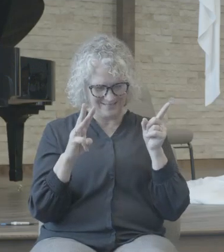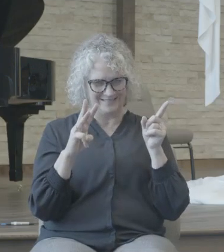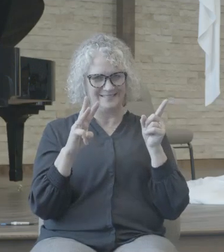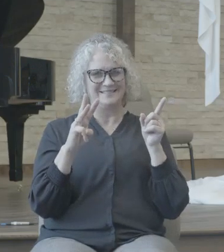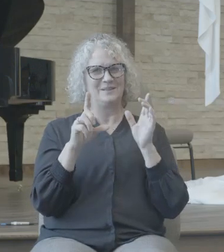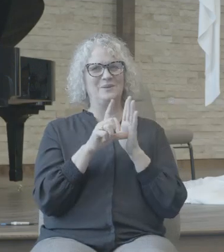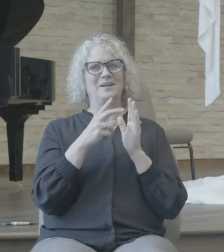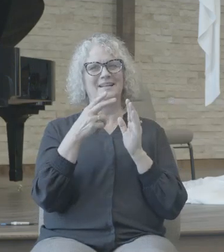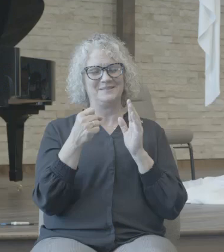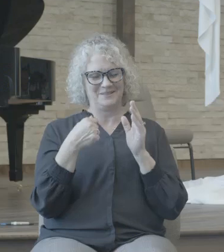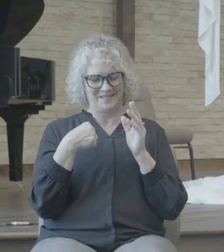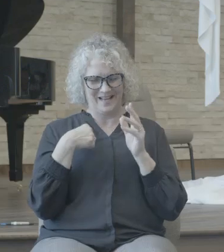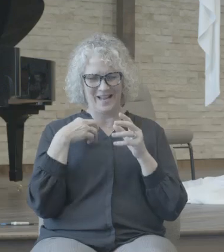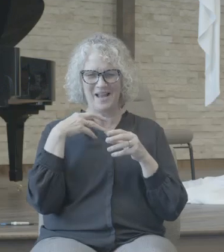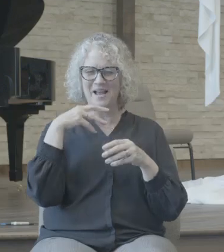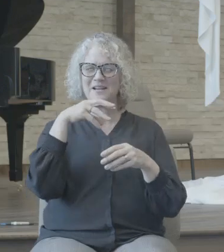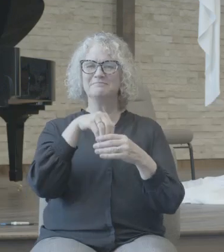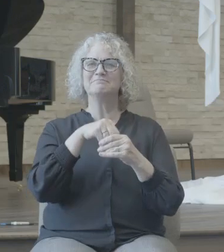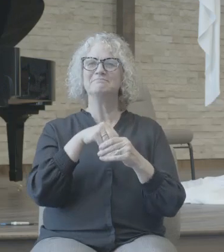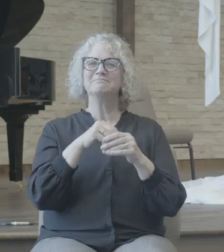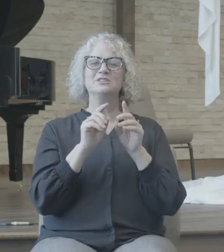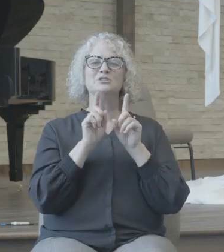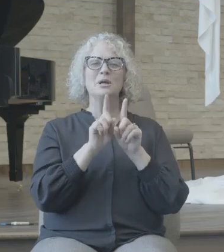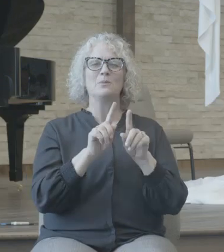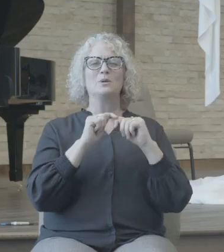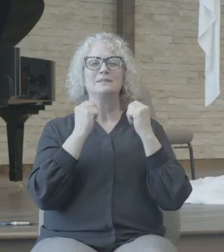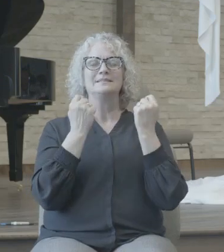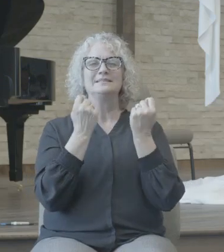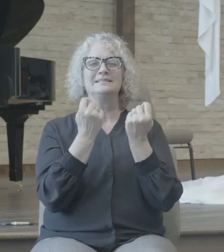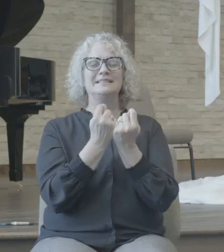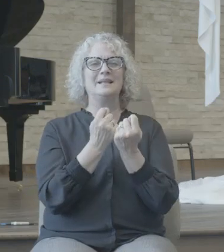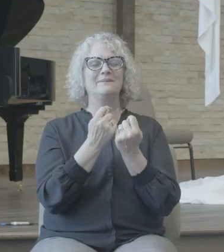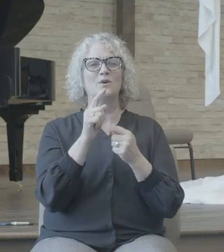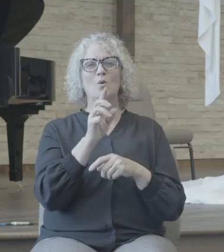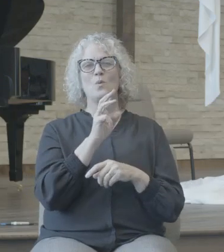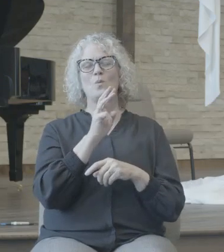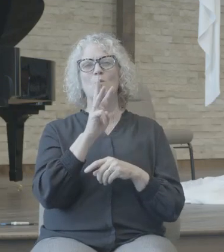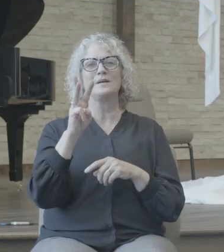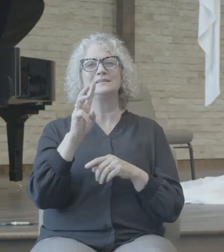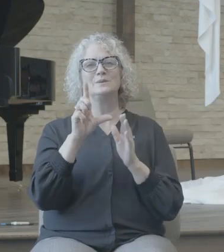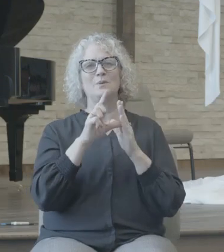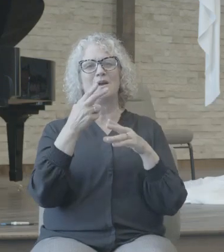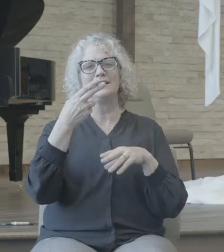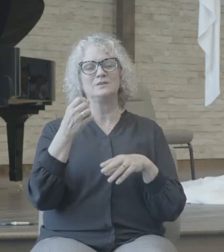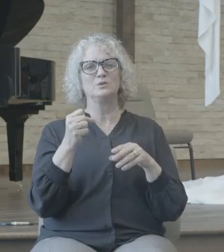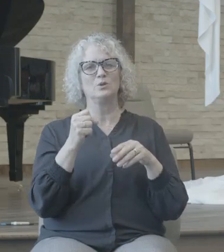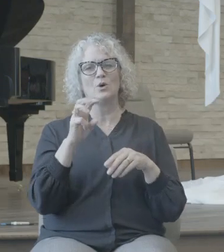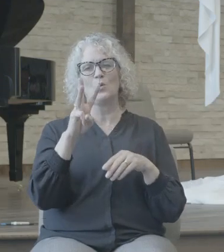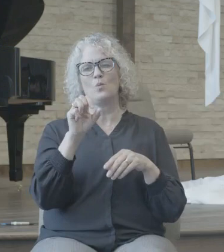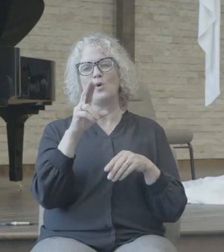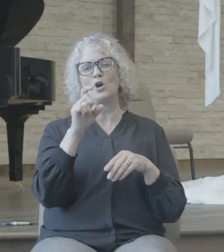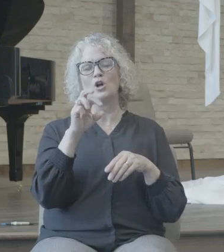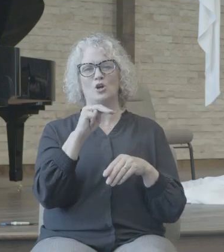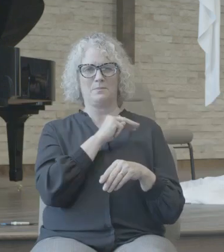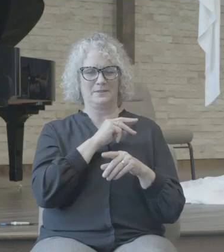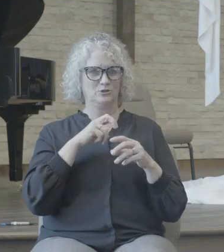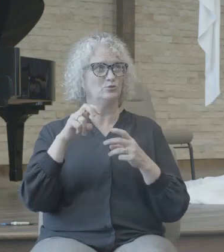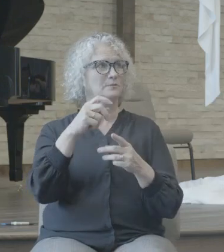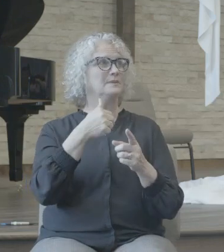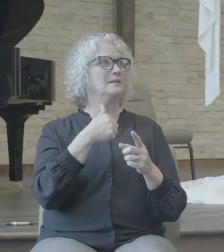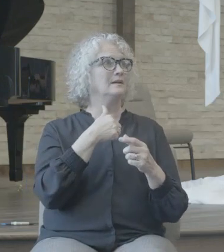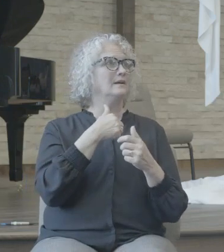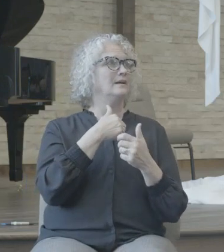the chaperone team for the West Lutheran High School Warrior Mission Trip. My name is Ashley Jensen. I'm a